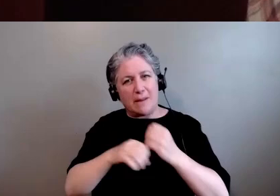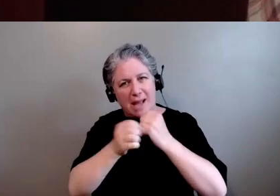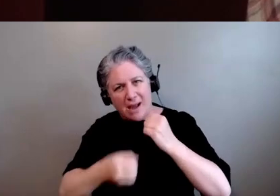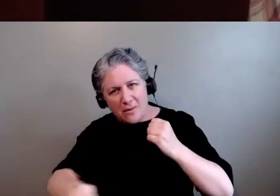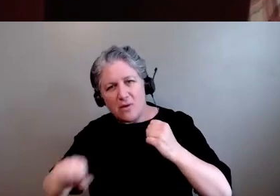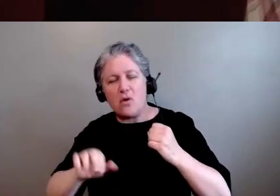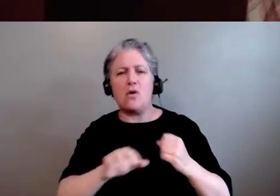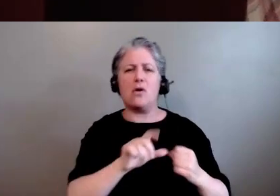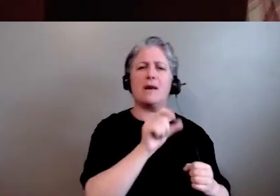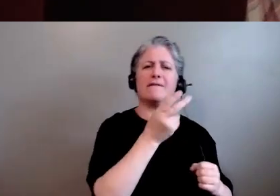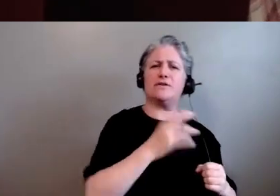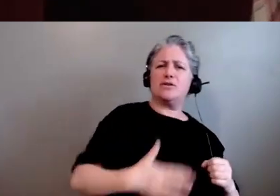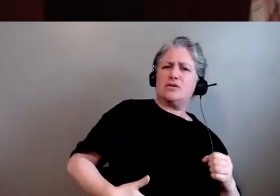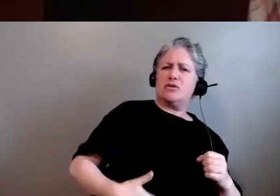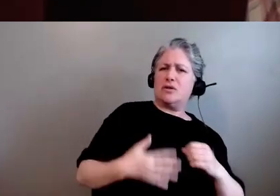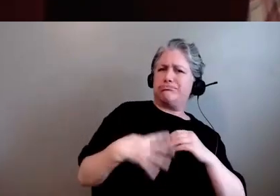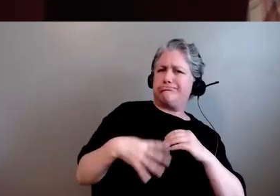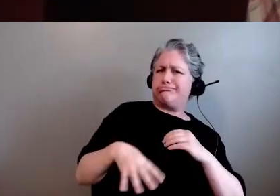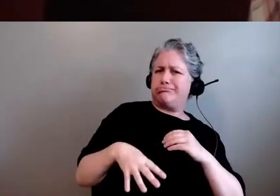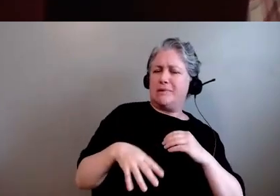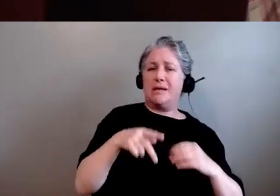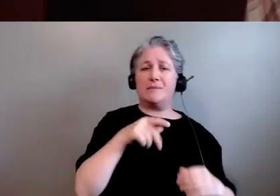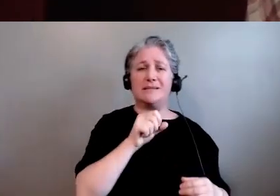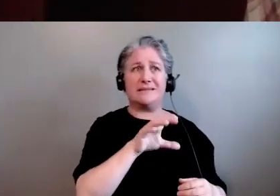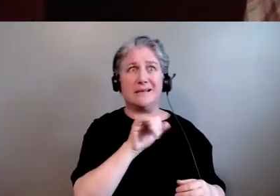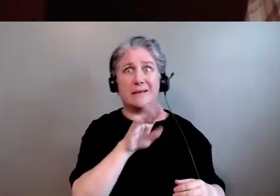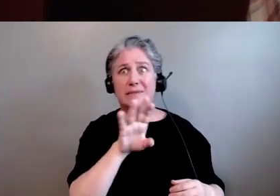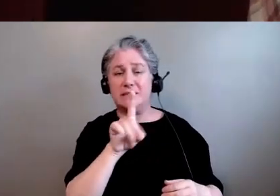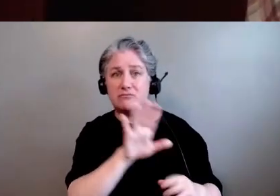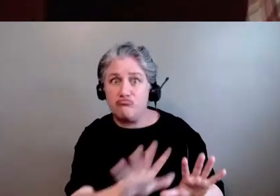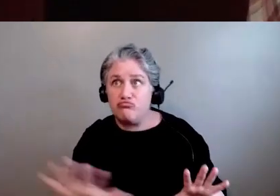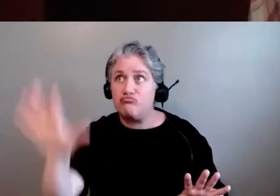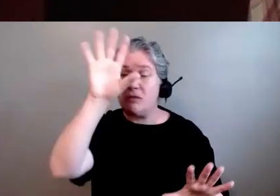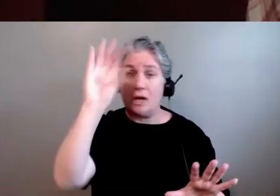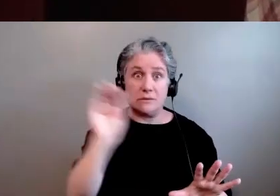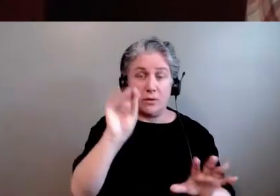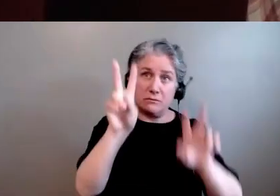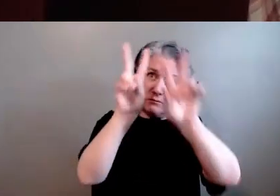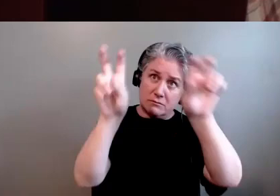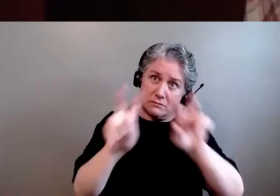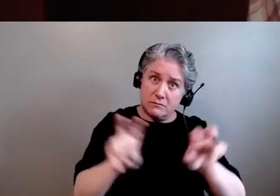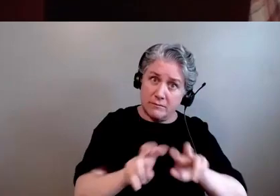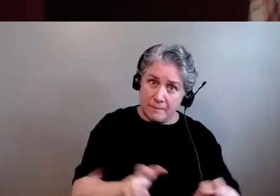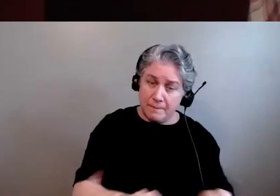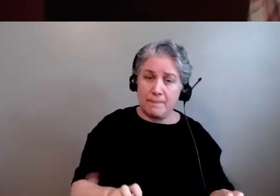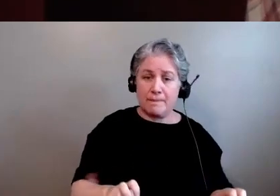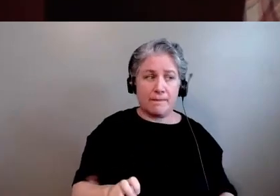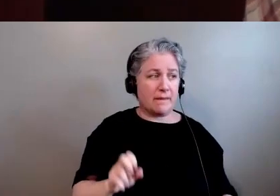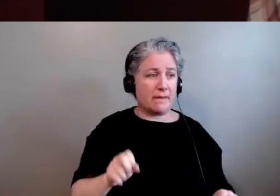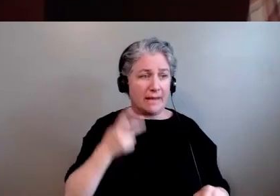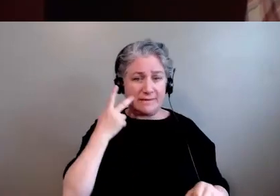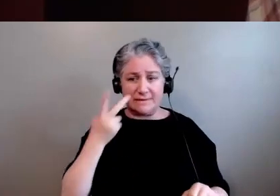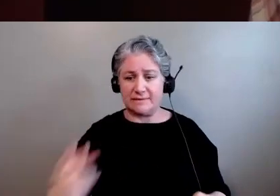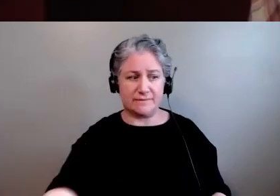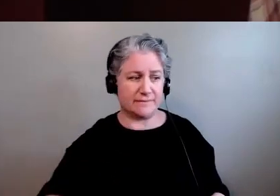liver excretes. When we look at, say, PSC IBD across Ontario, we can see, and other people have done this in the